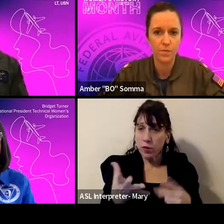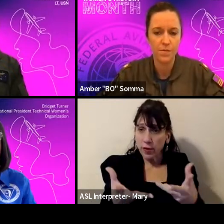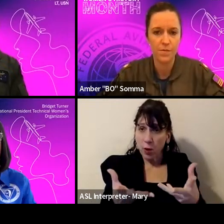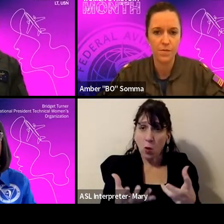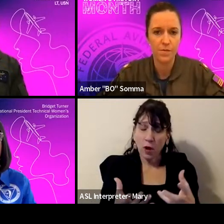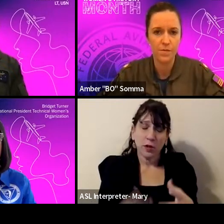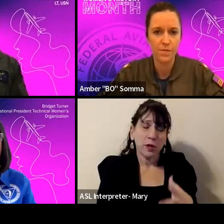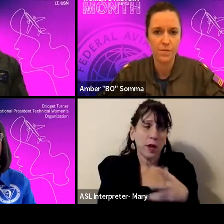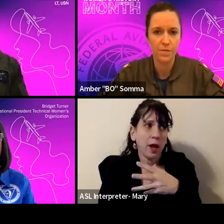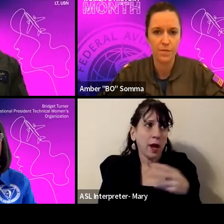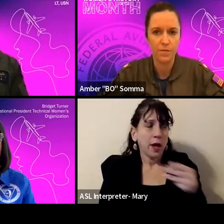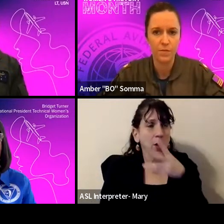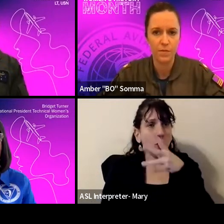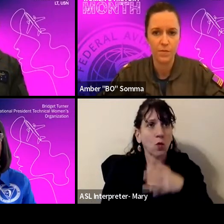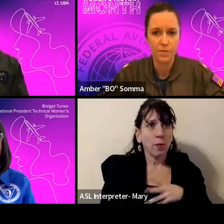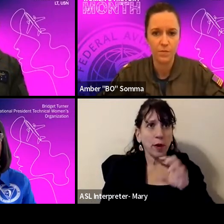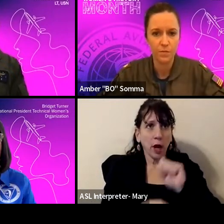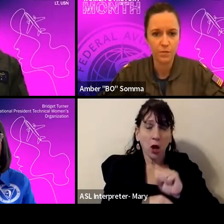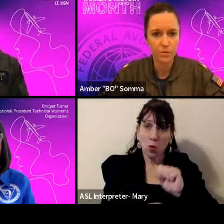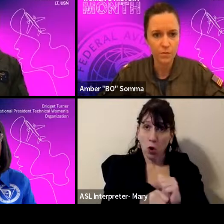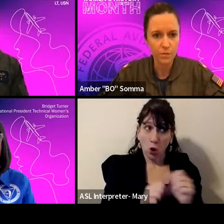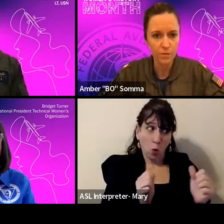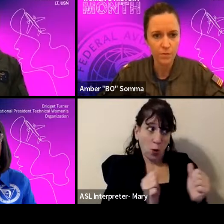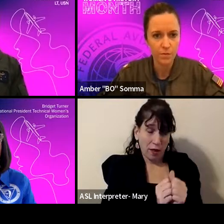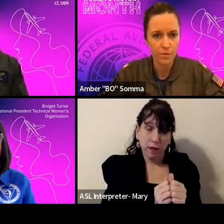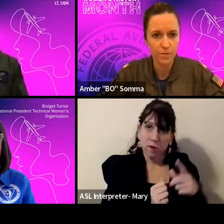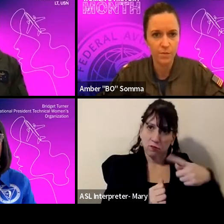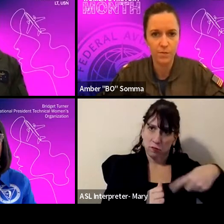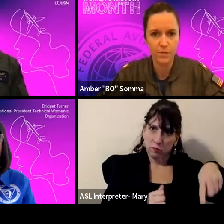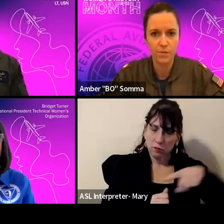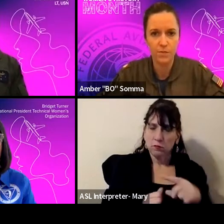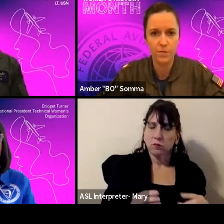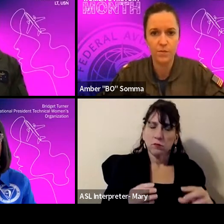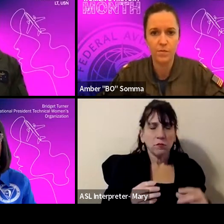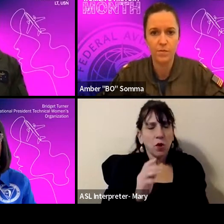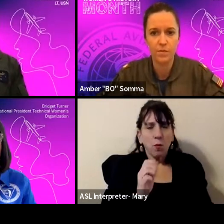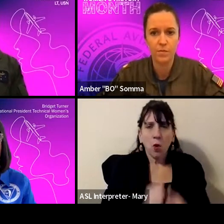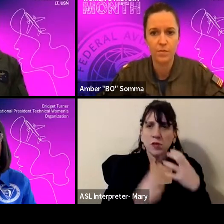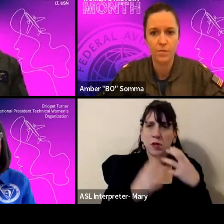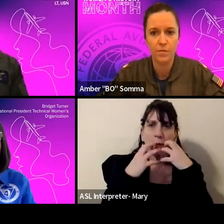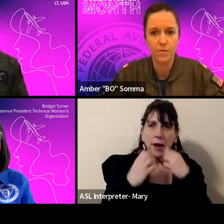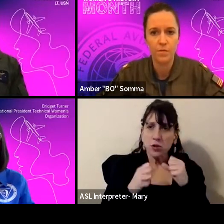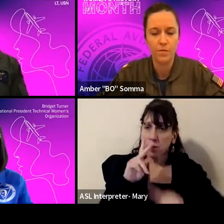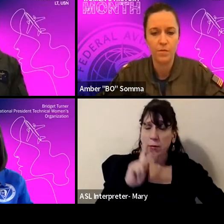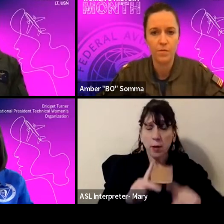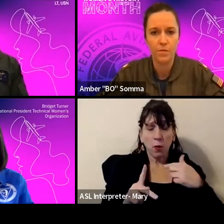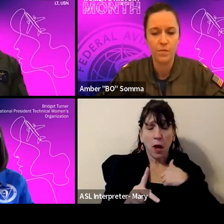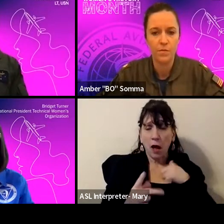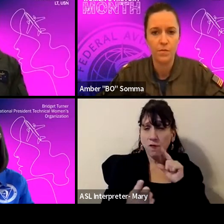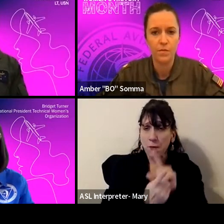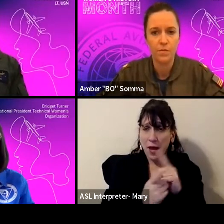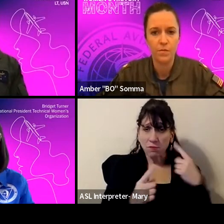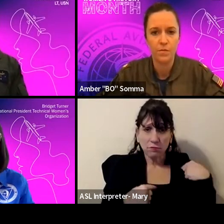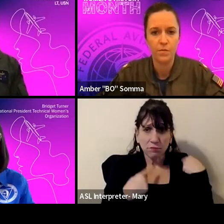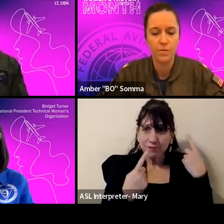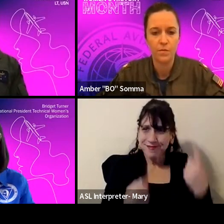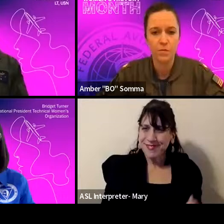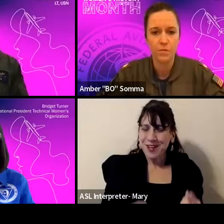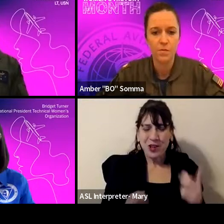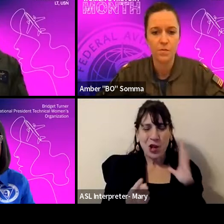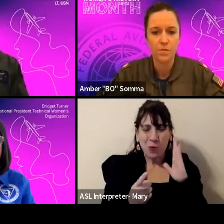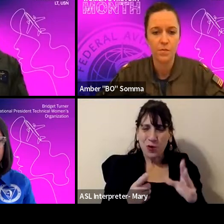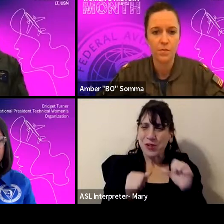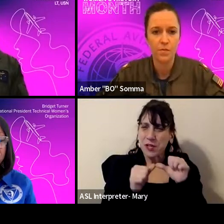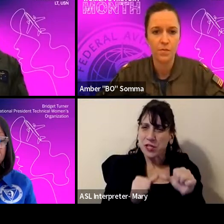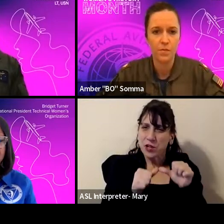And the women that I work with are the most passionate people I've ever met, and I know they will continue to fight. And